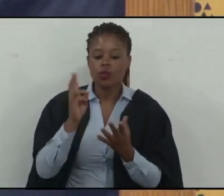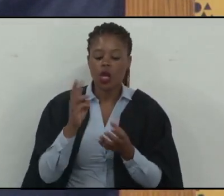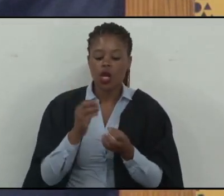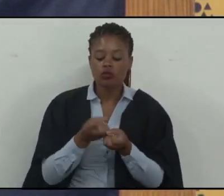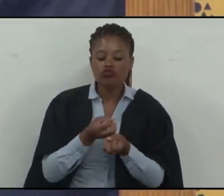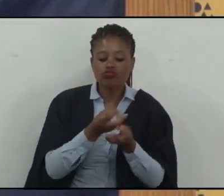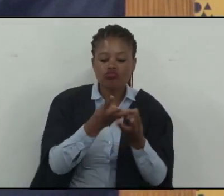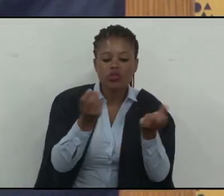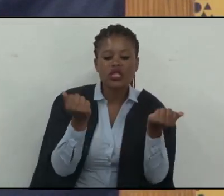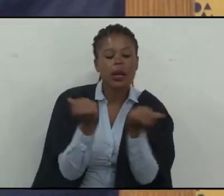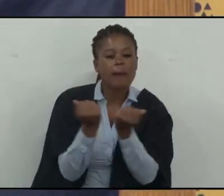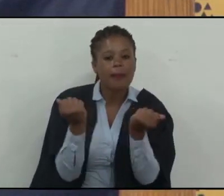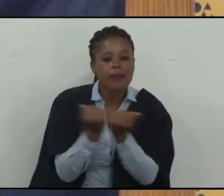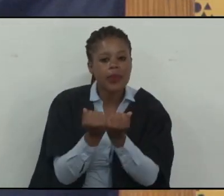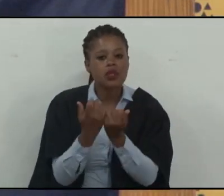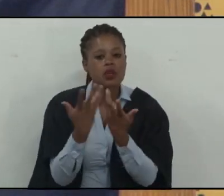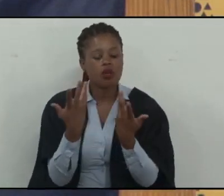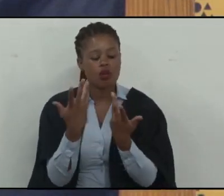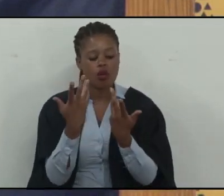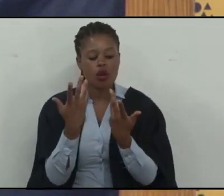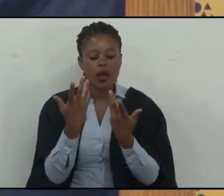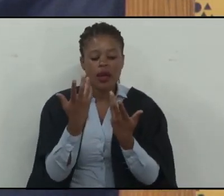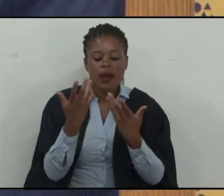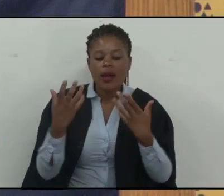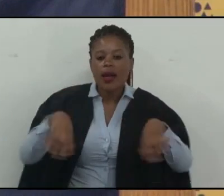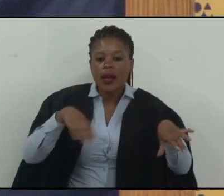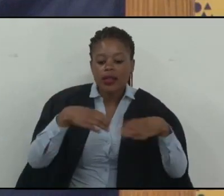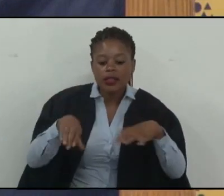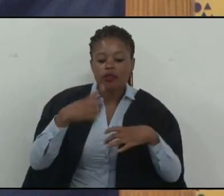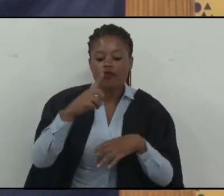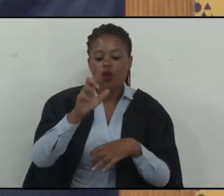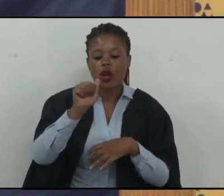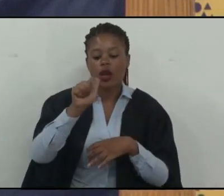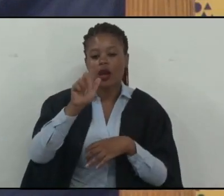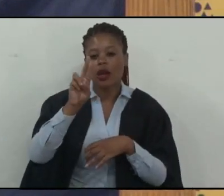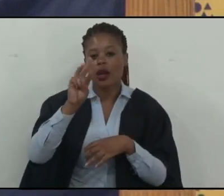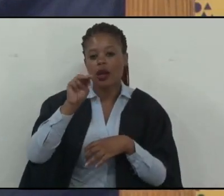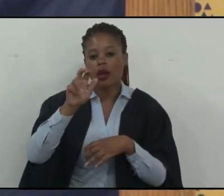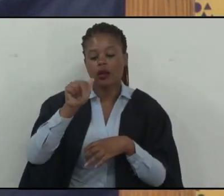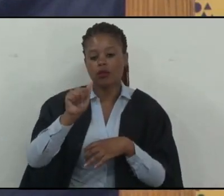to a bursary, or being active in the alumni